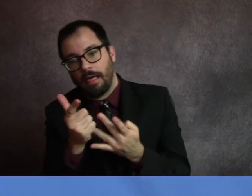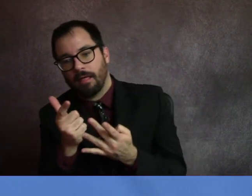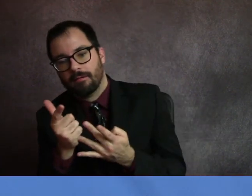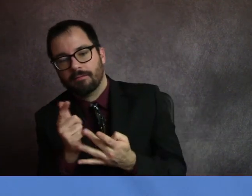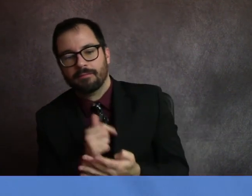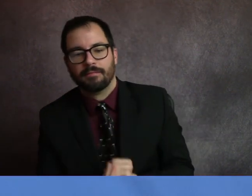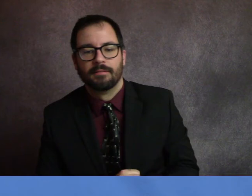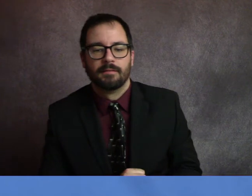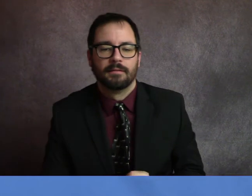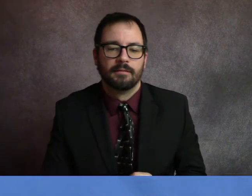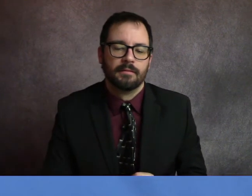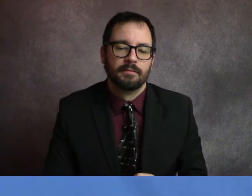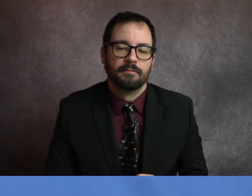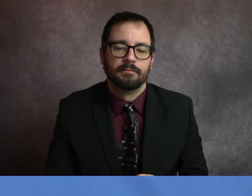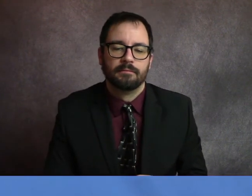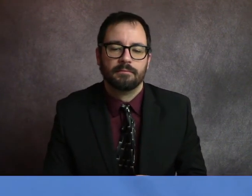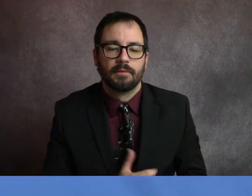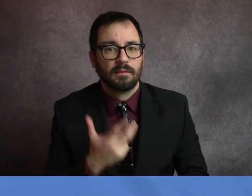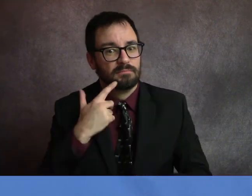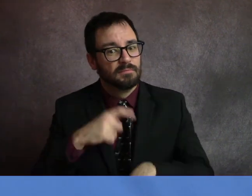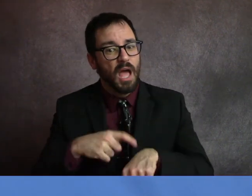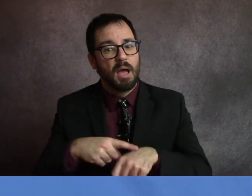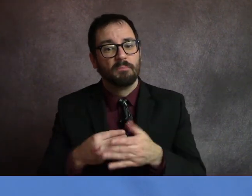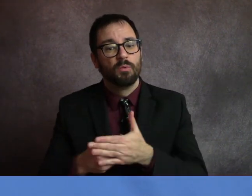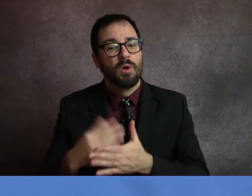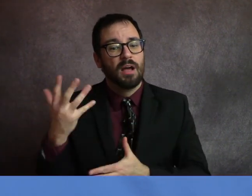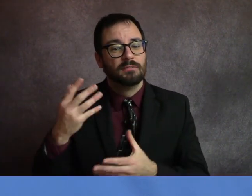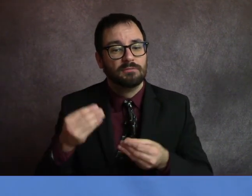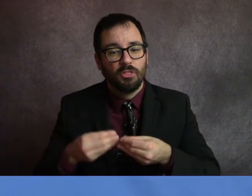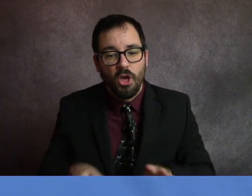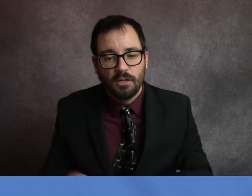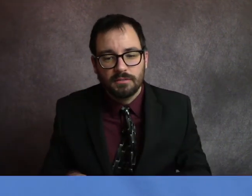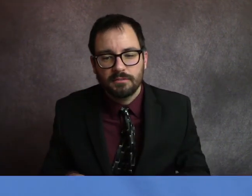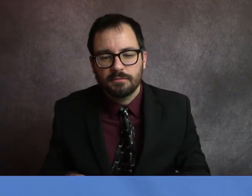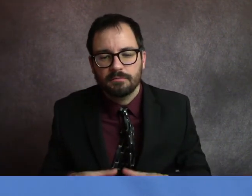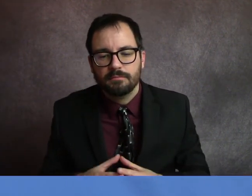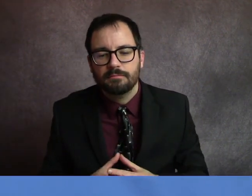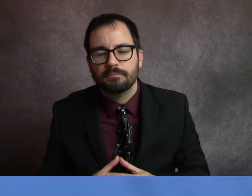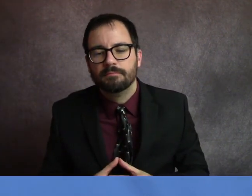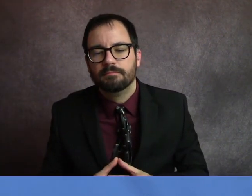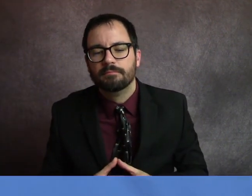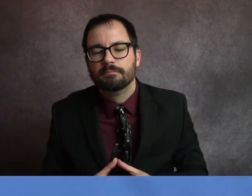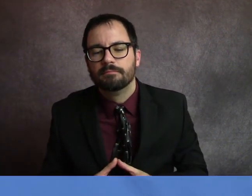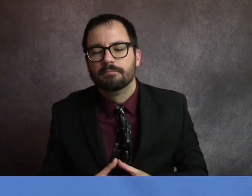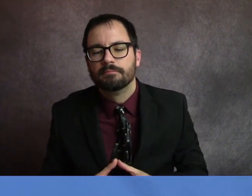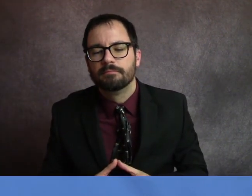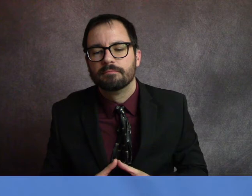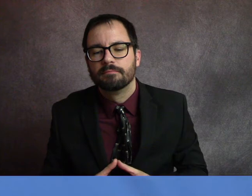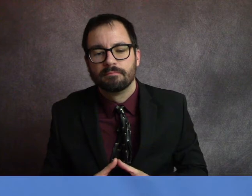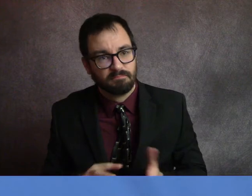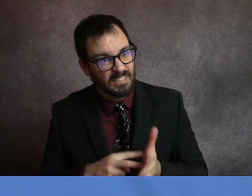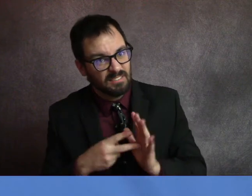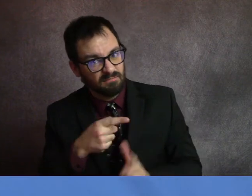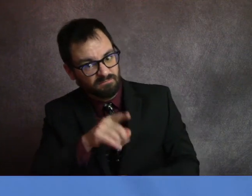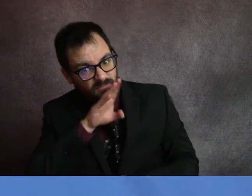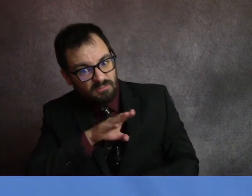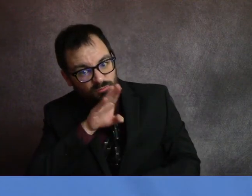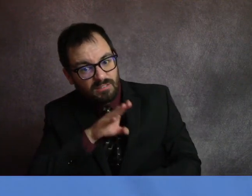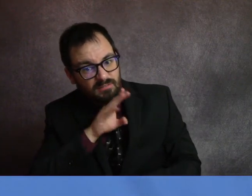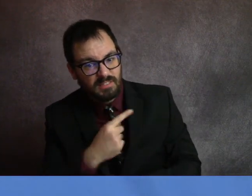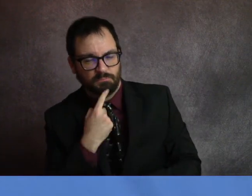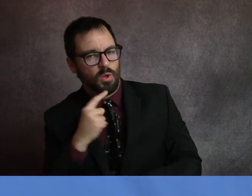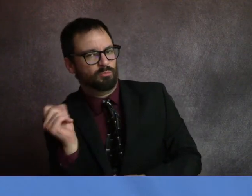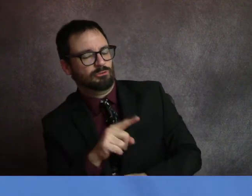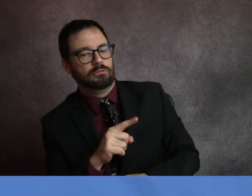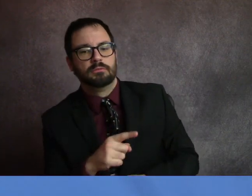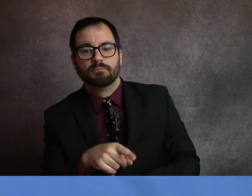Boston reopened, in terms of the reopening, as Boston reopened, you didn't want to have to roll back. Yeah. Obviously, you're doing that now. Yeah. Are you